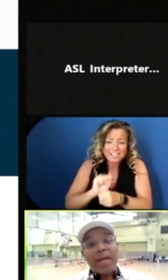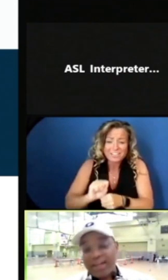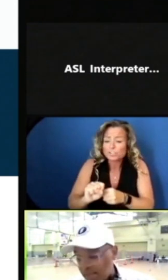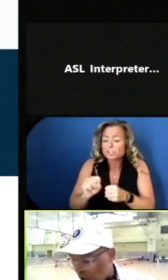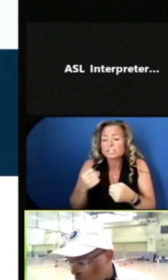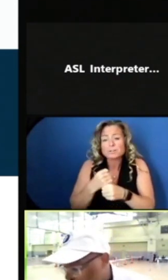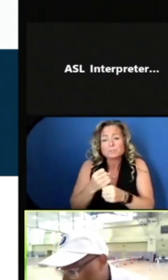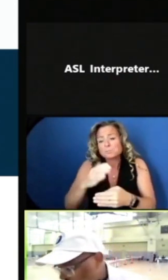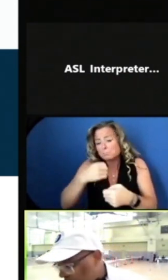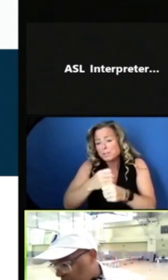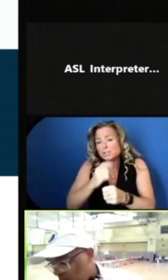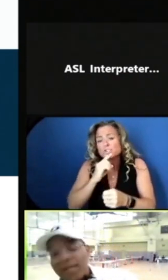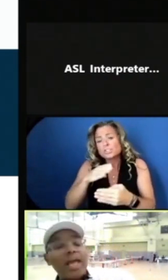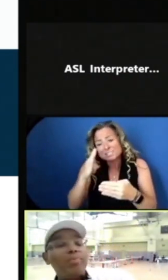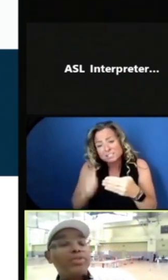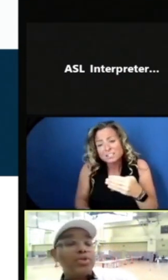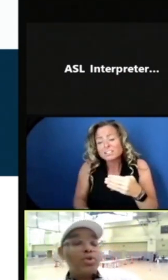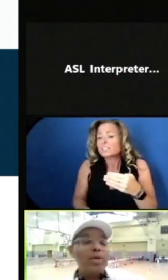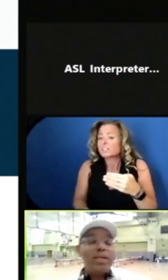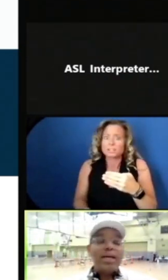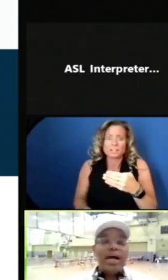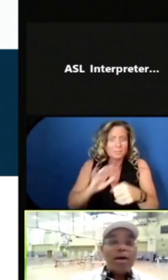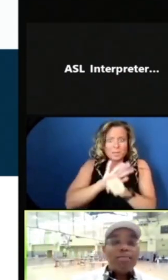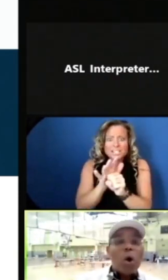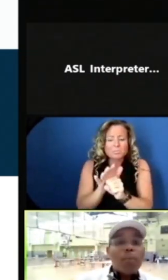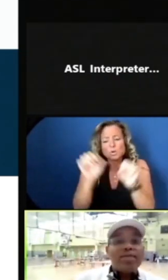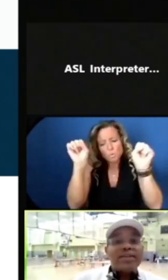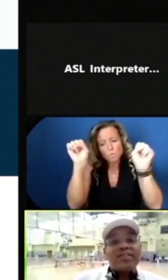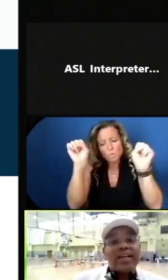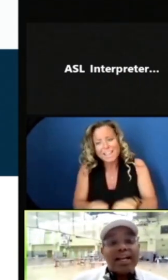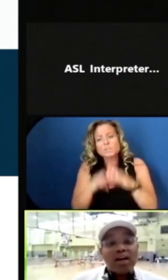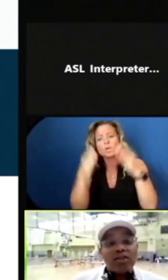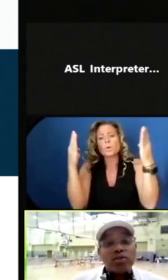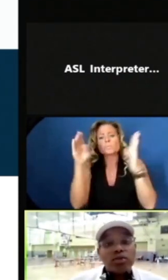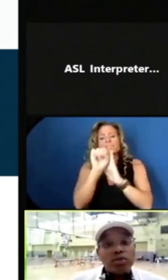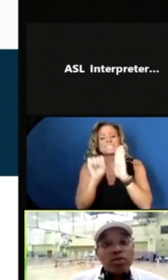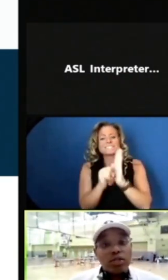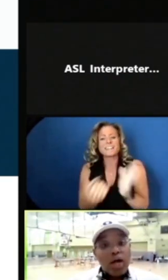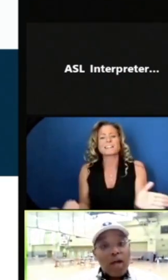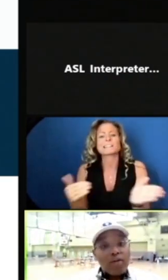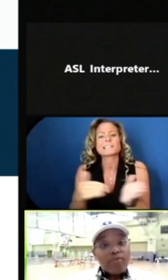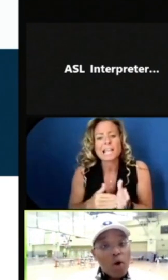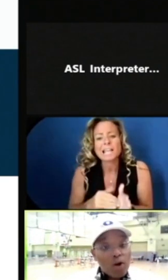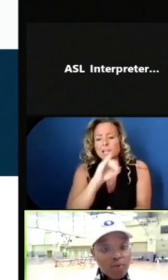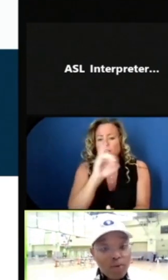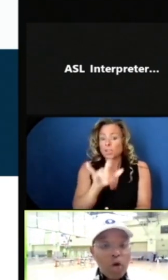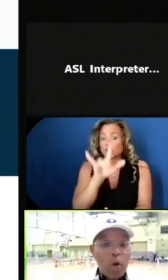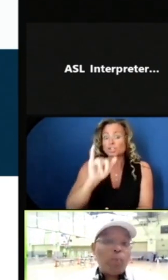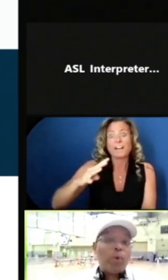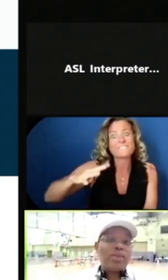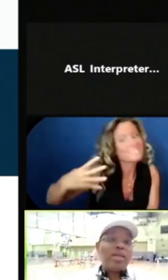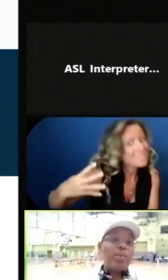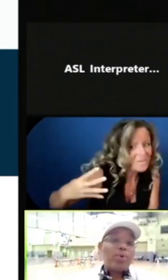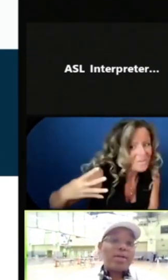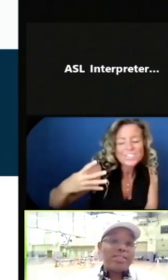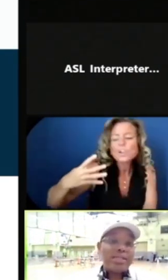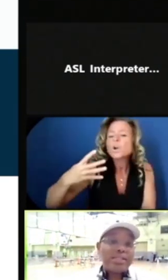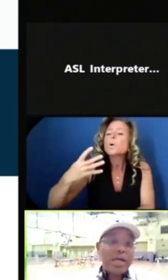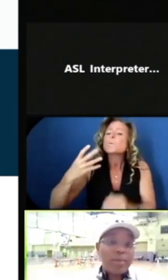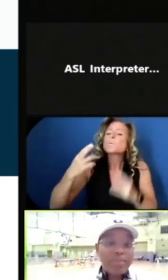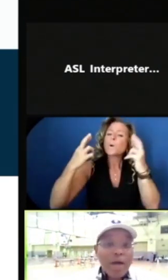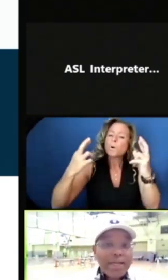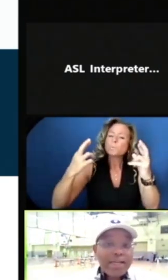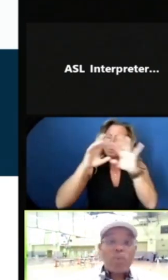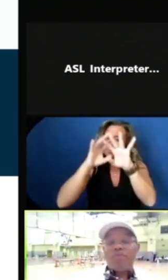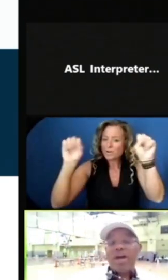this pandemic, we will be able to open the state. And on July 4th, we hope with